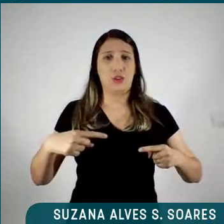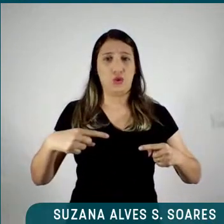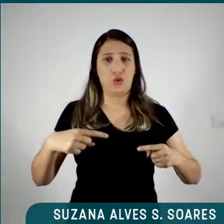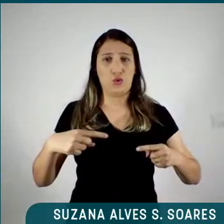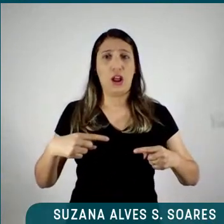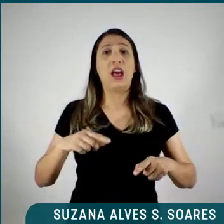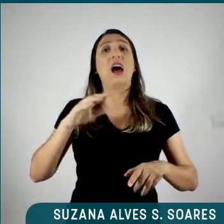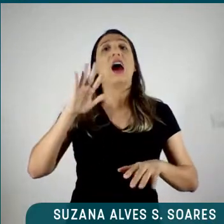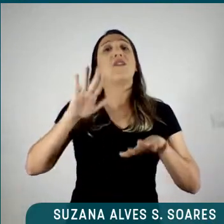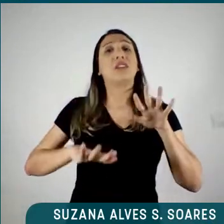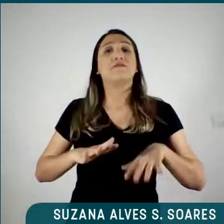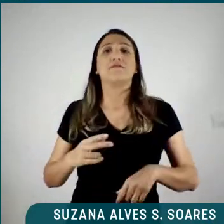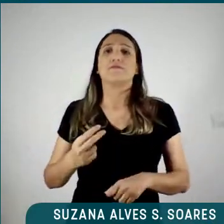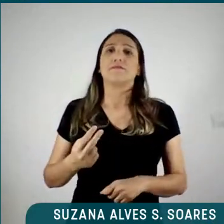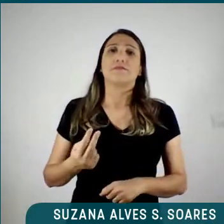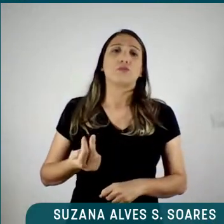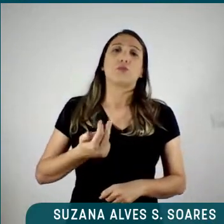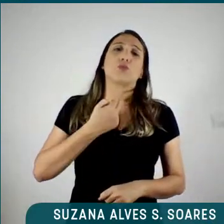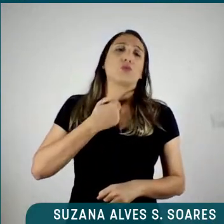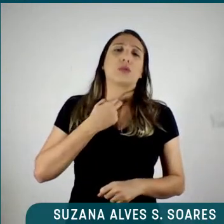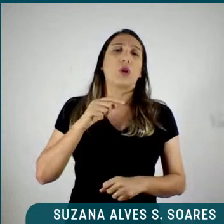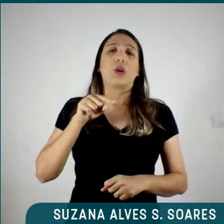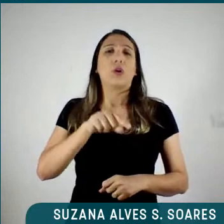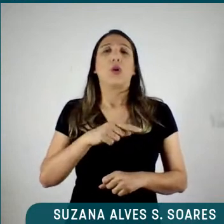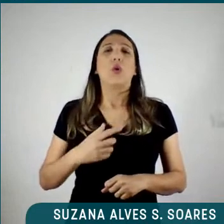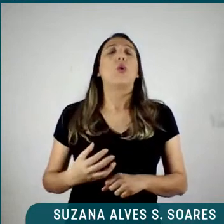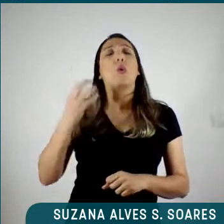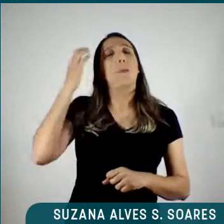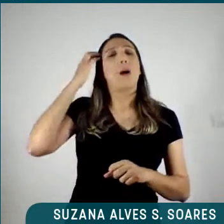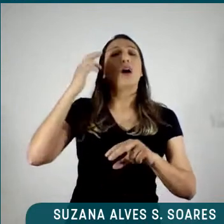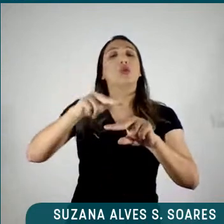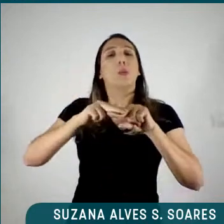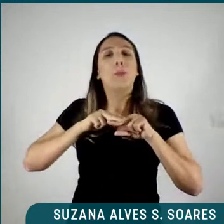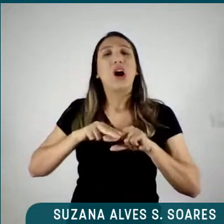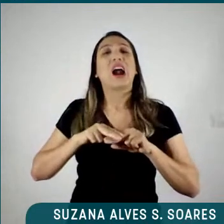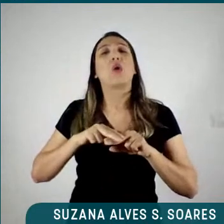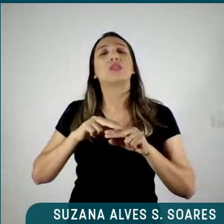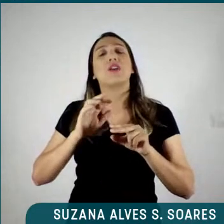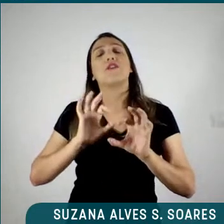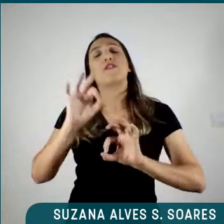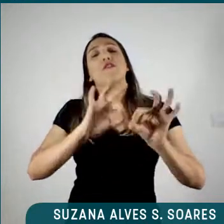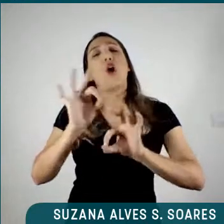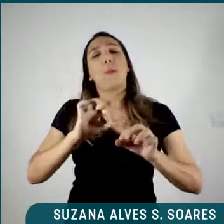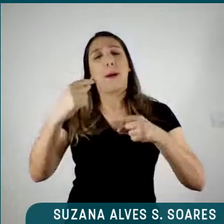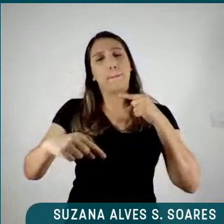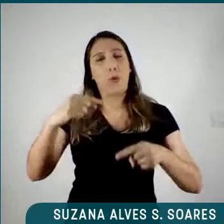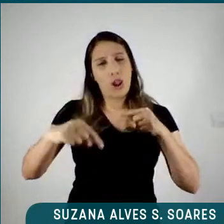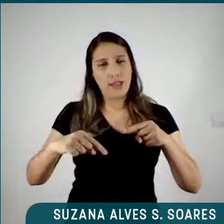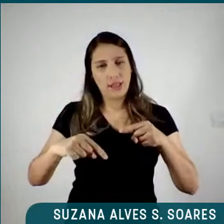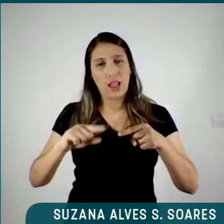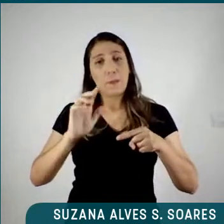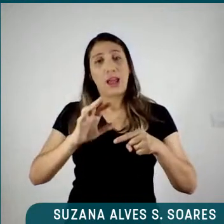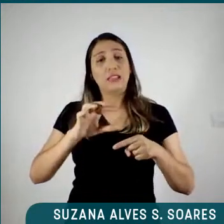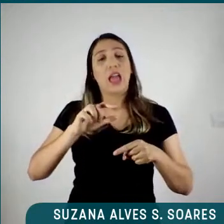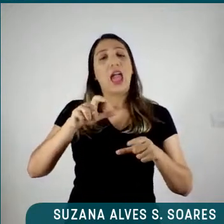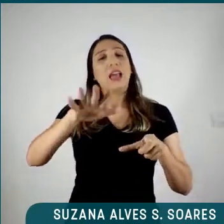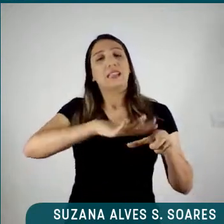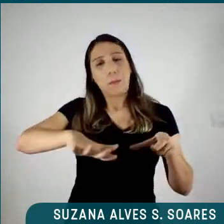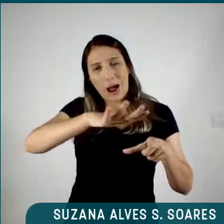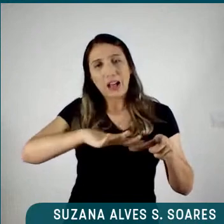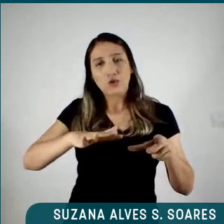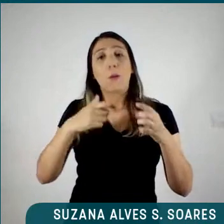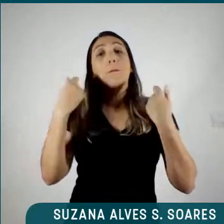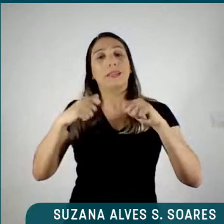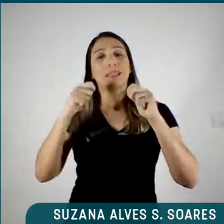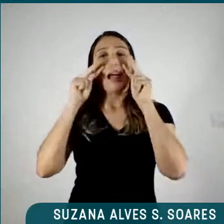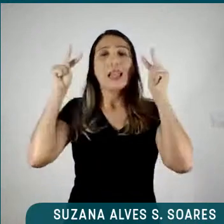meeting our differences, we can have uh, political configurations that